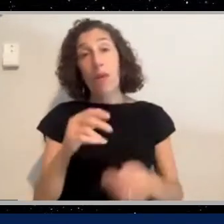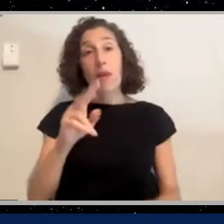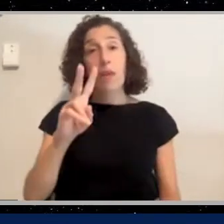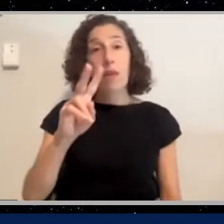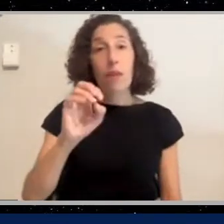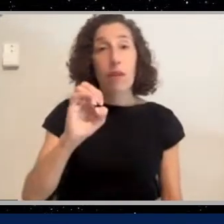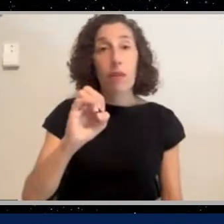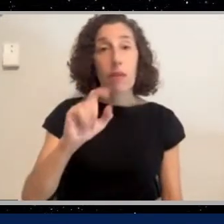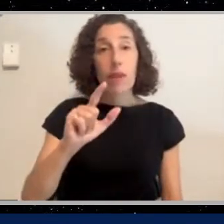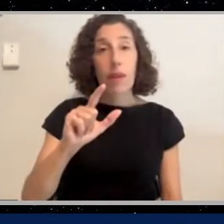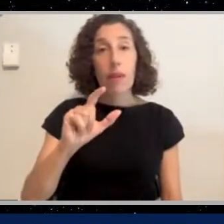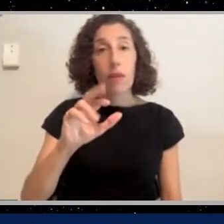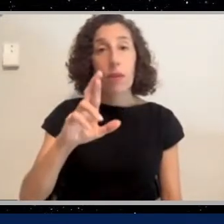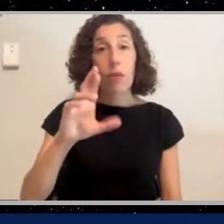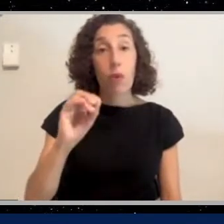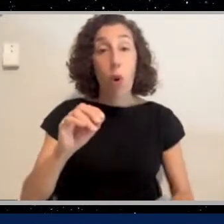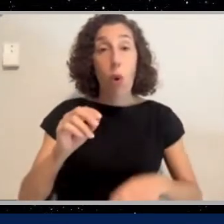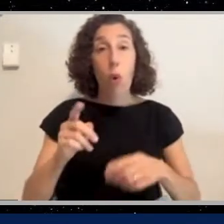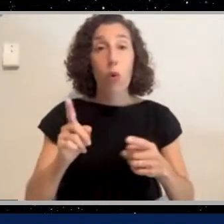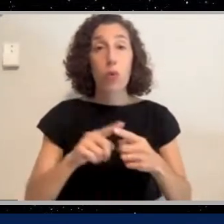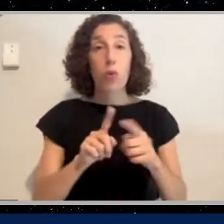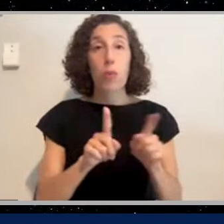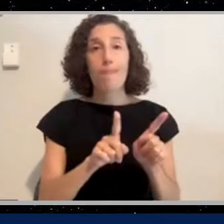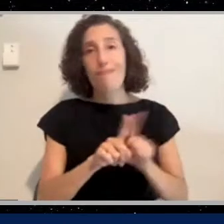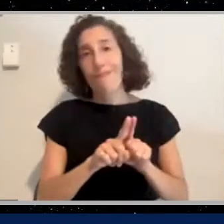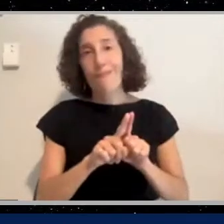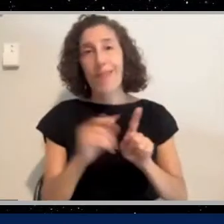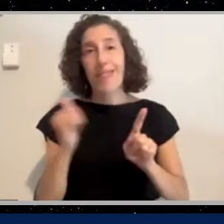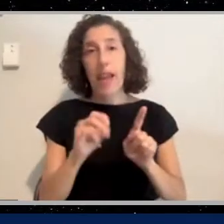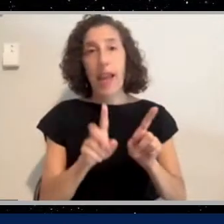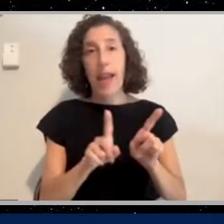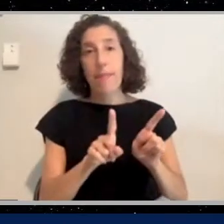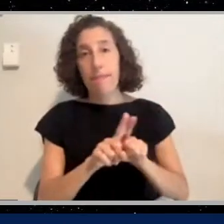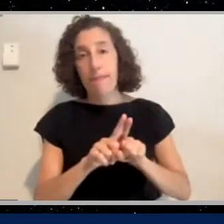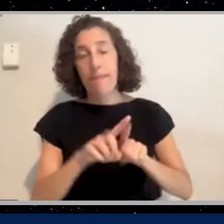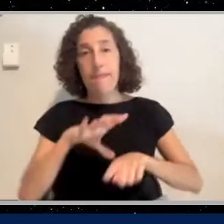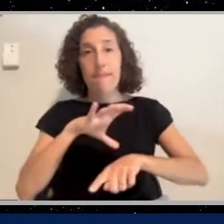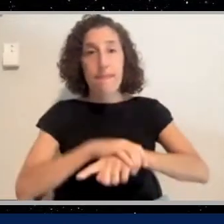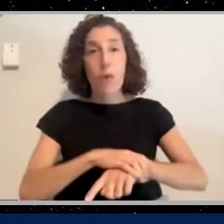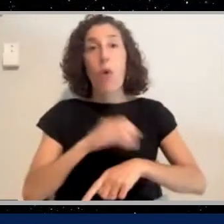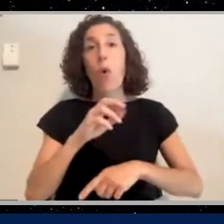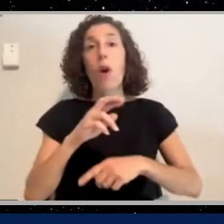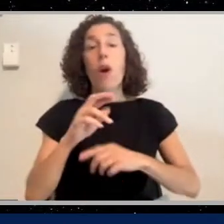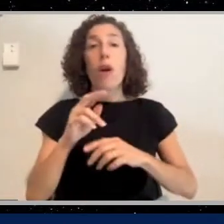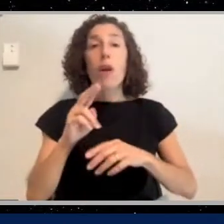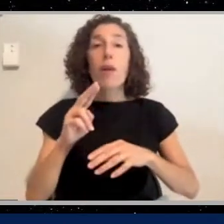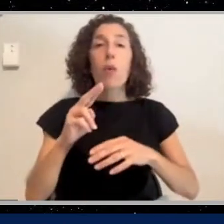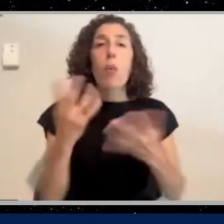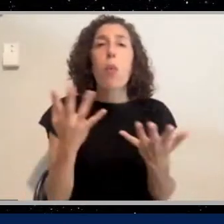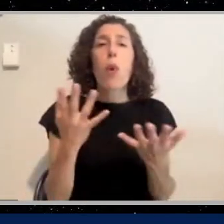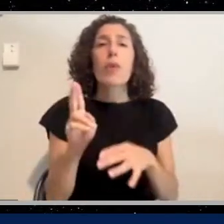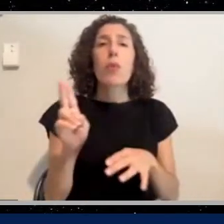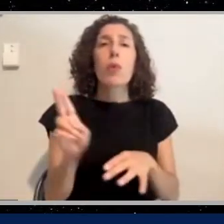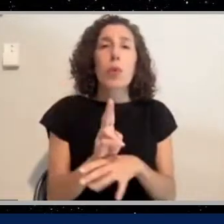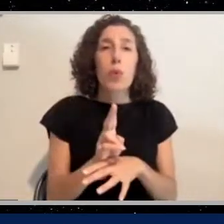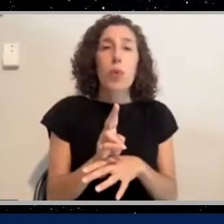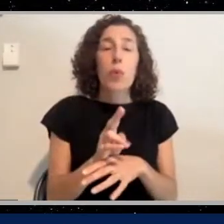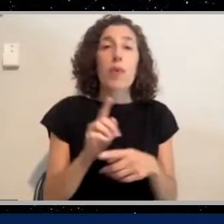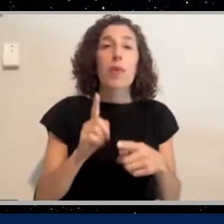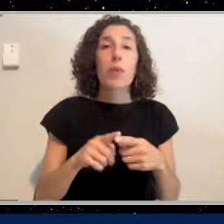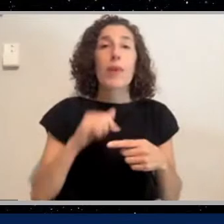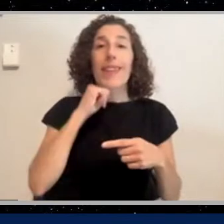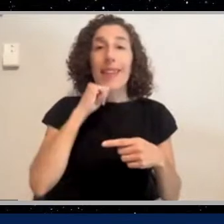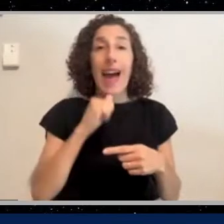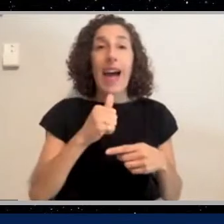Do we need to add something to it, like, let's say, a small netting just to keep track of it? So again, simple challenges. We